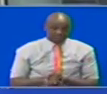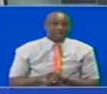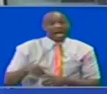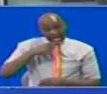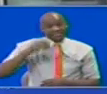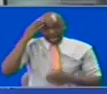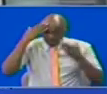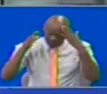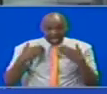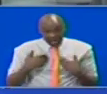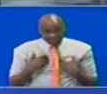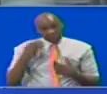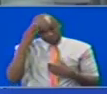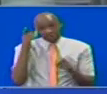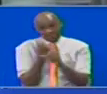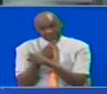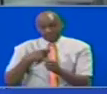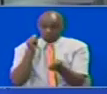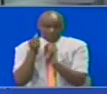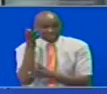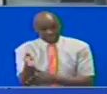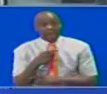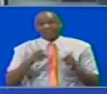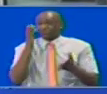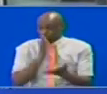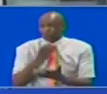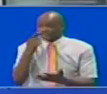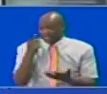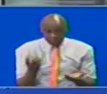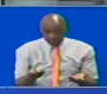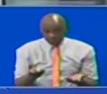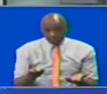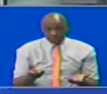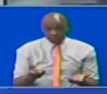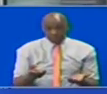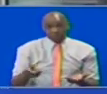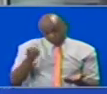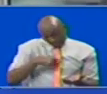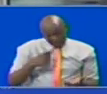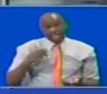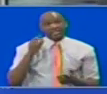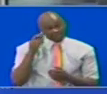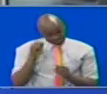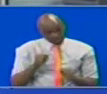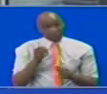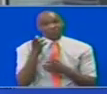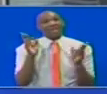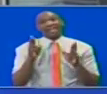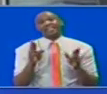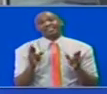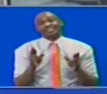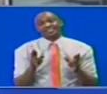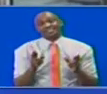aware about the candidates, but definitely I can tell you we are going to go on the second round. And